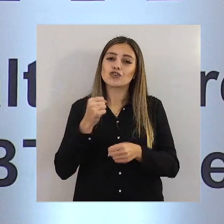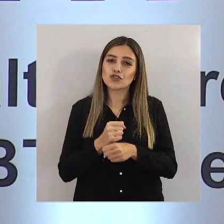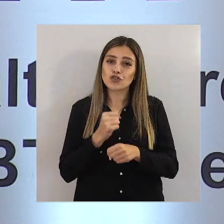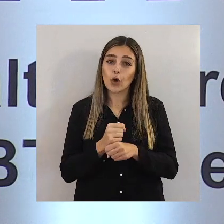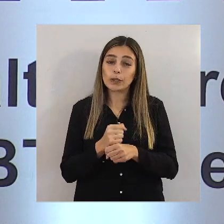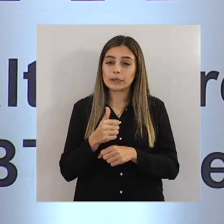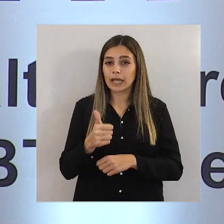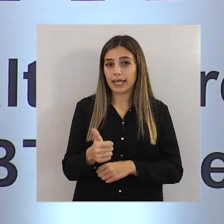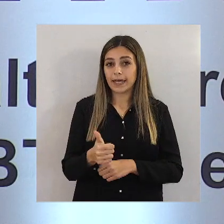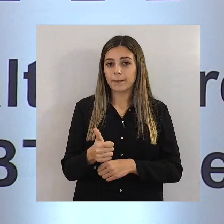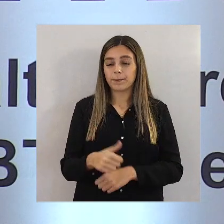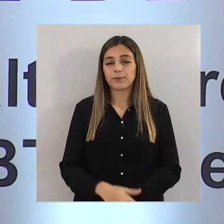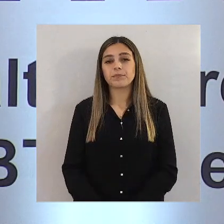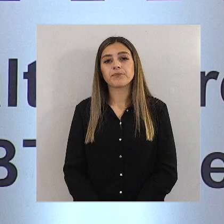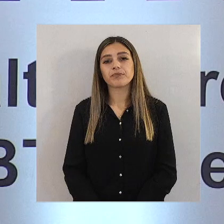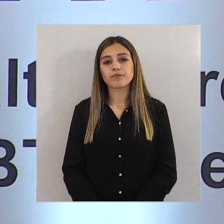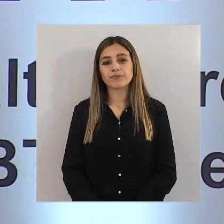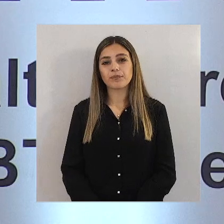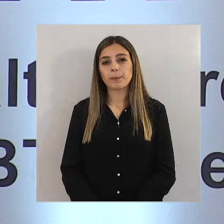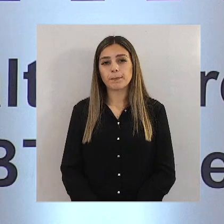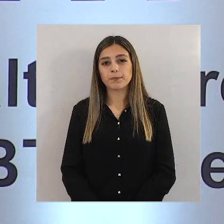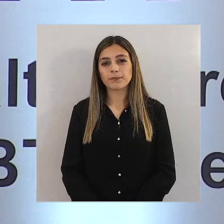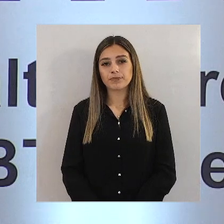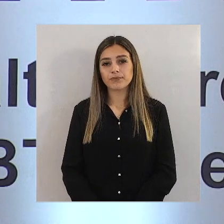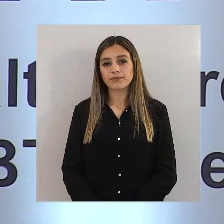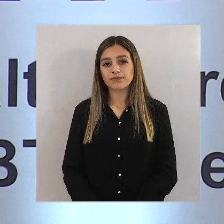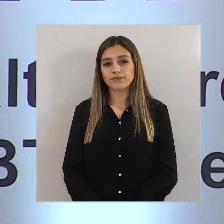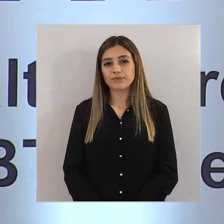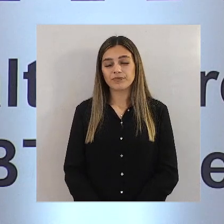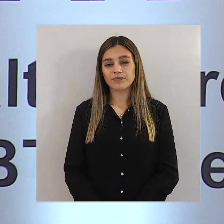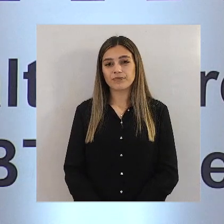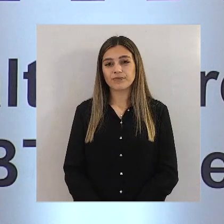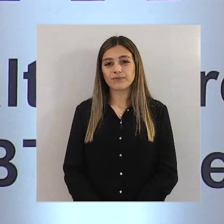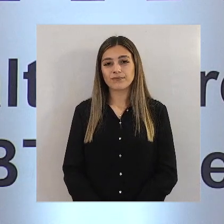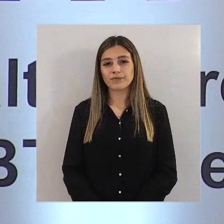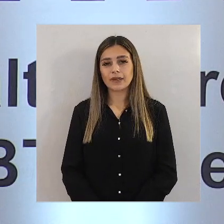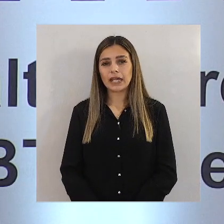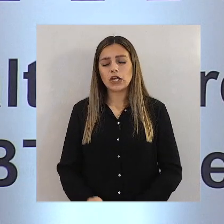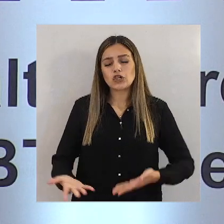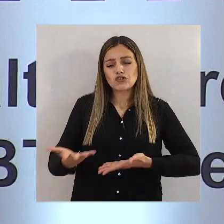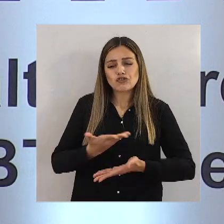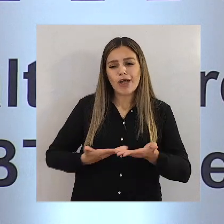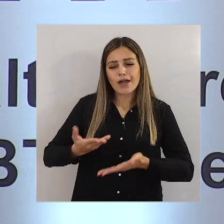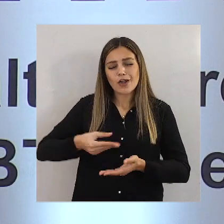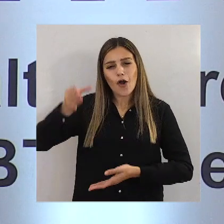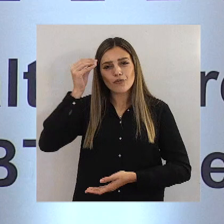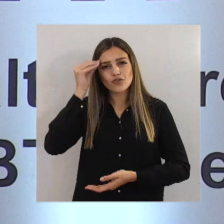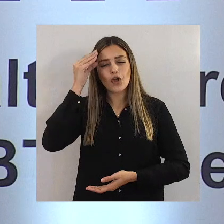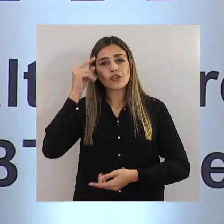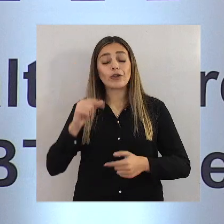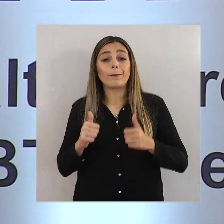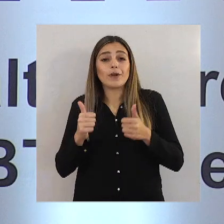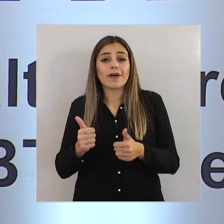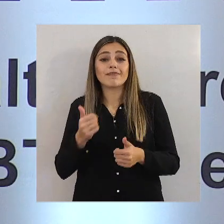seem especially important when seeking to address inequalities. And therefore, I am